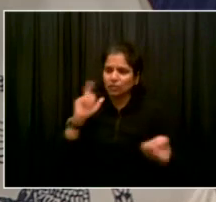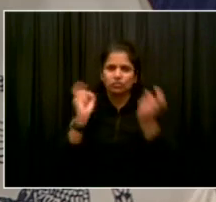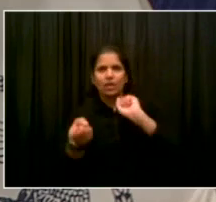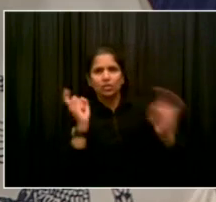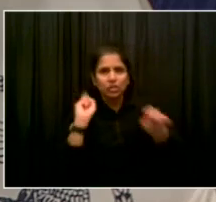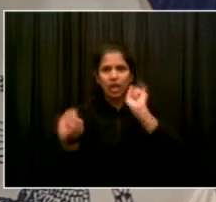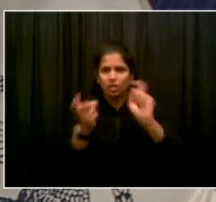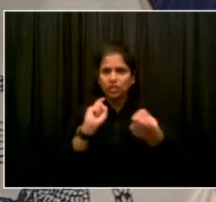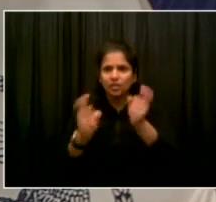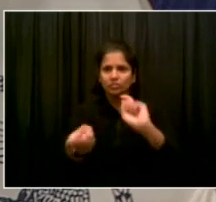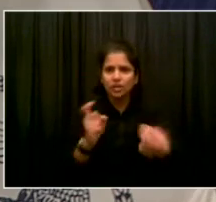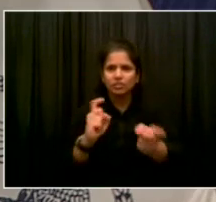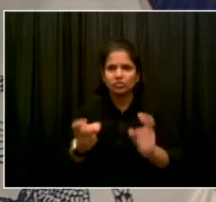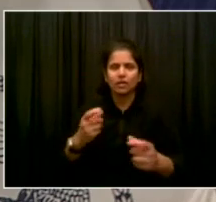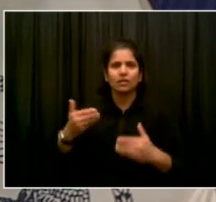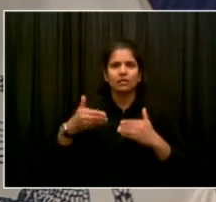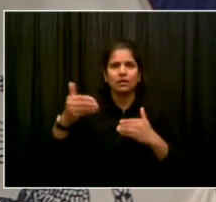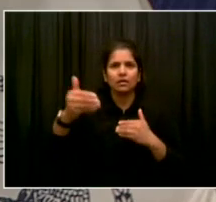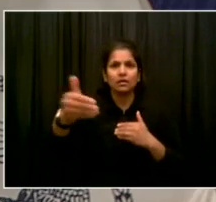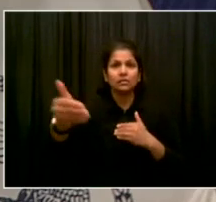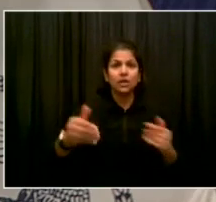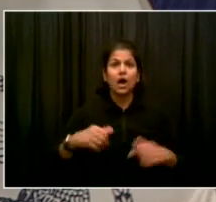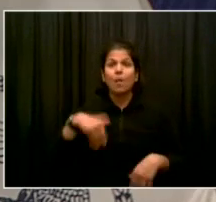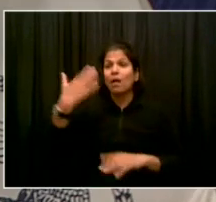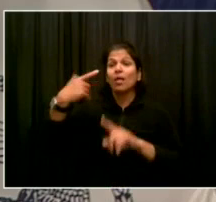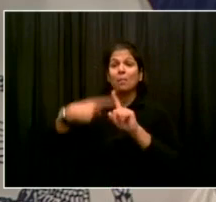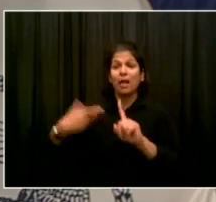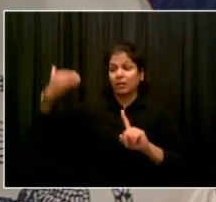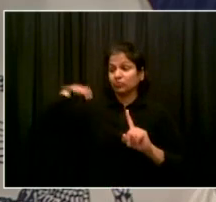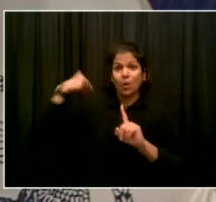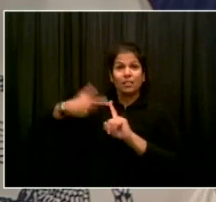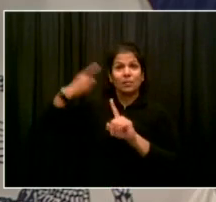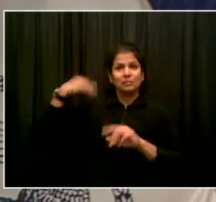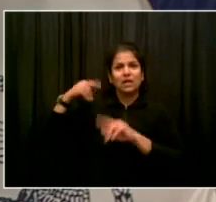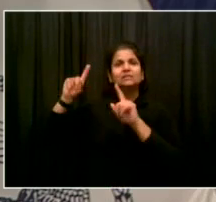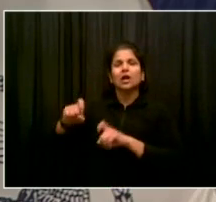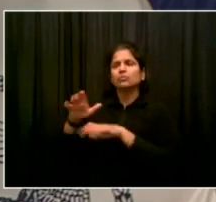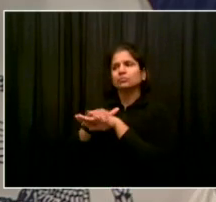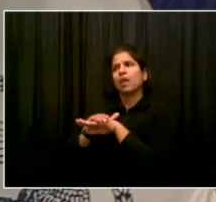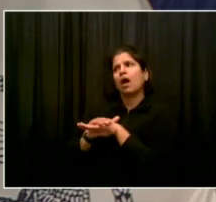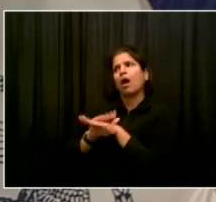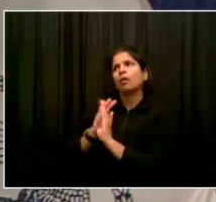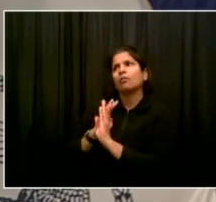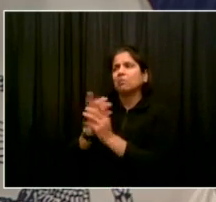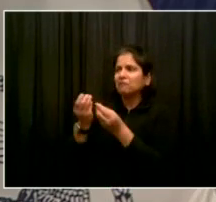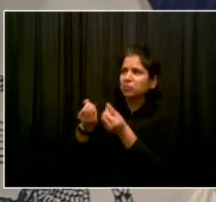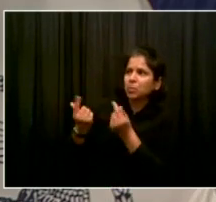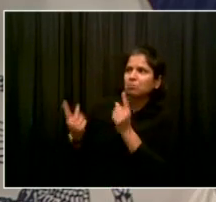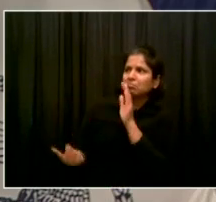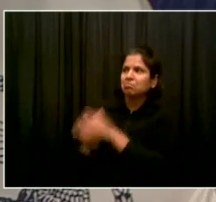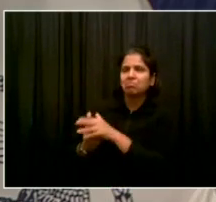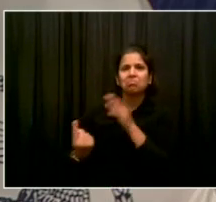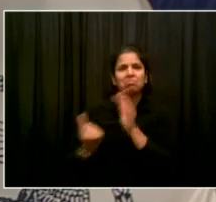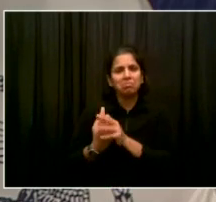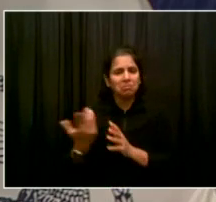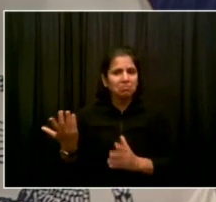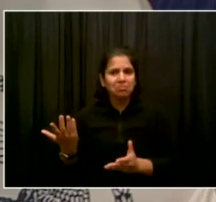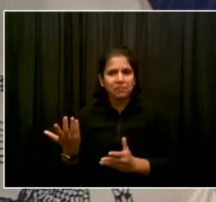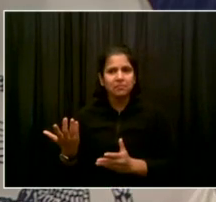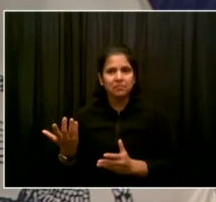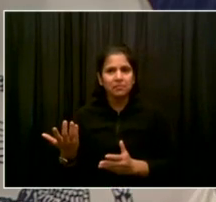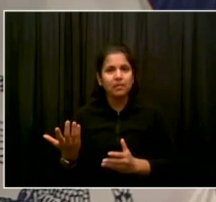testing, we were getting less and less business and moving to more and more of a mobile approach. And obviously the emphasis was first and foremost